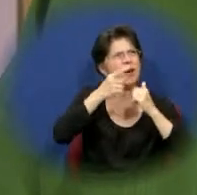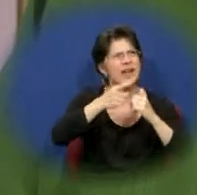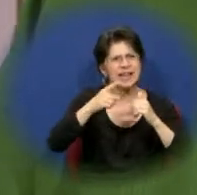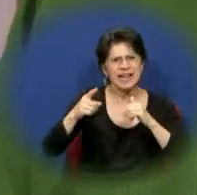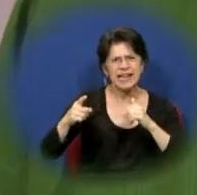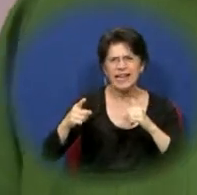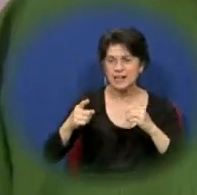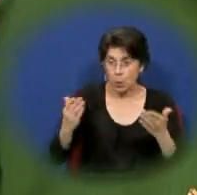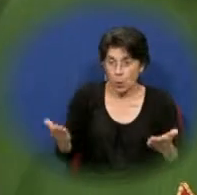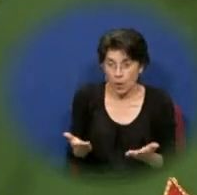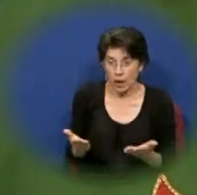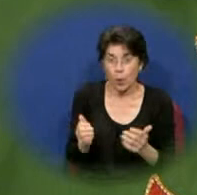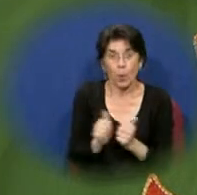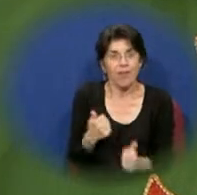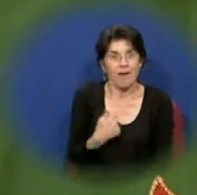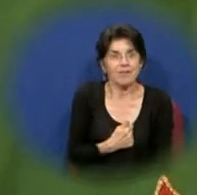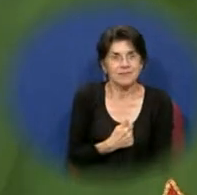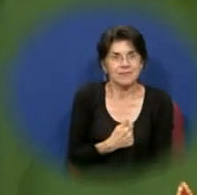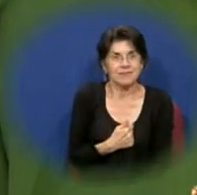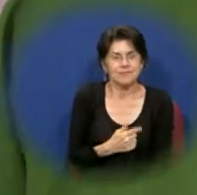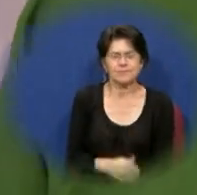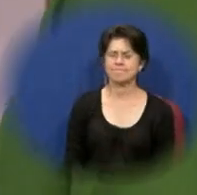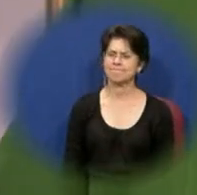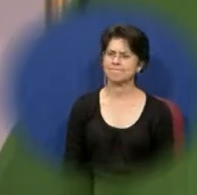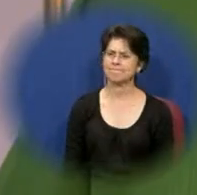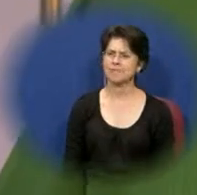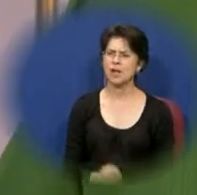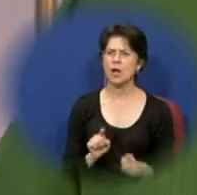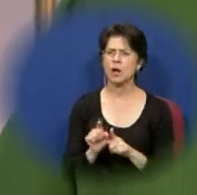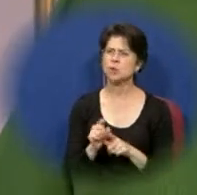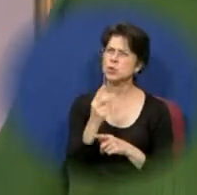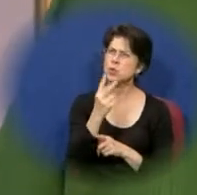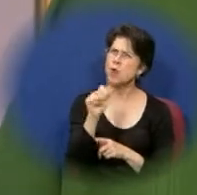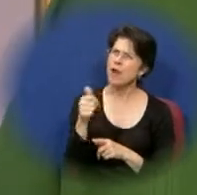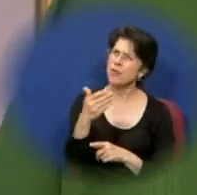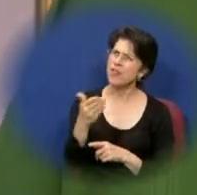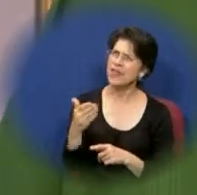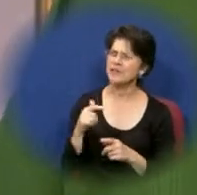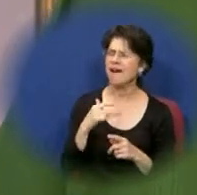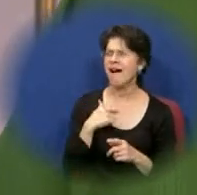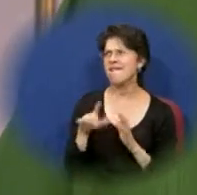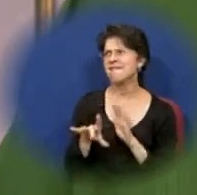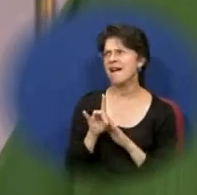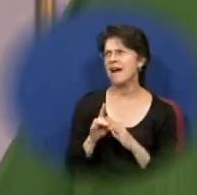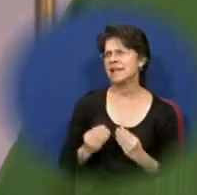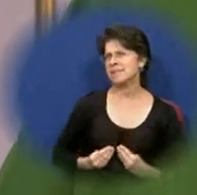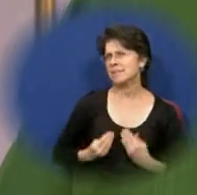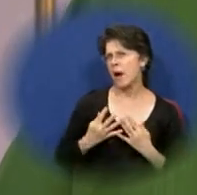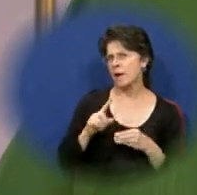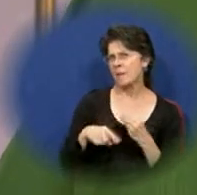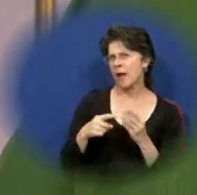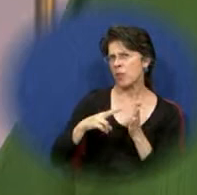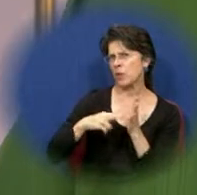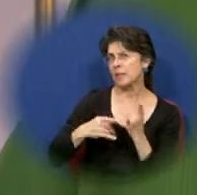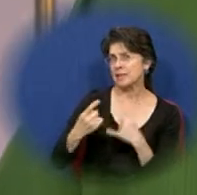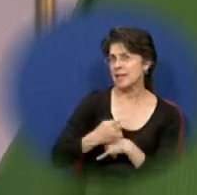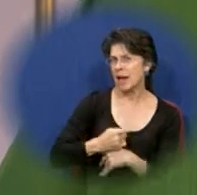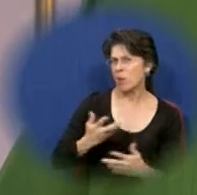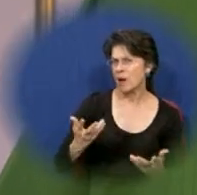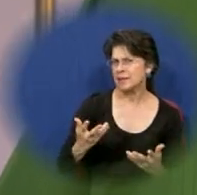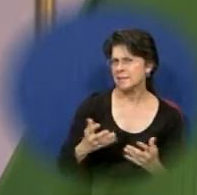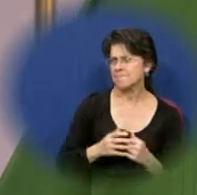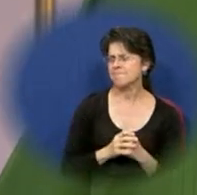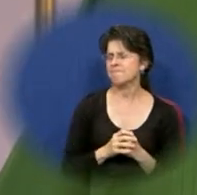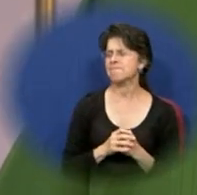us. And a couple of the things that I just find really encouraging and inspiring about all of those readings today is